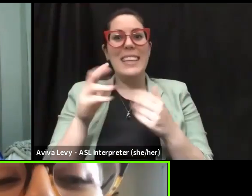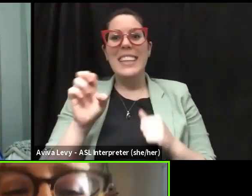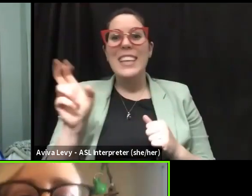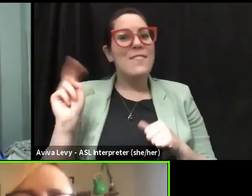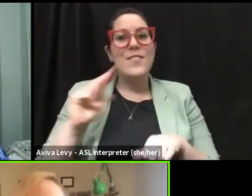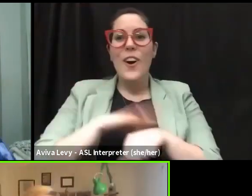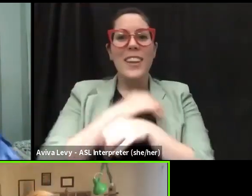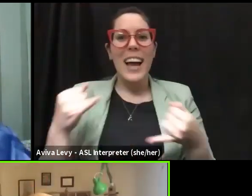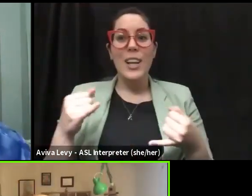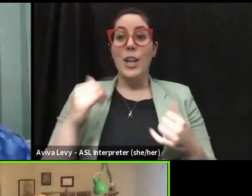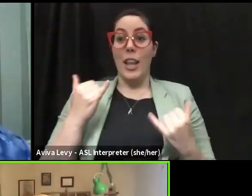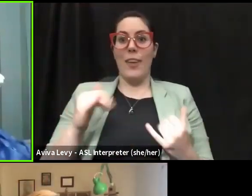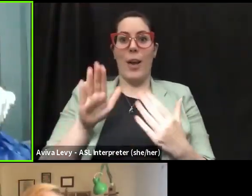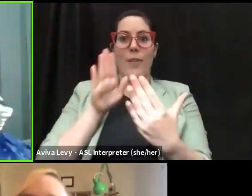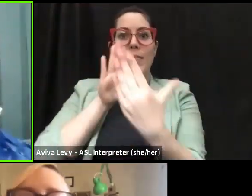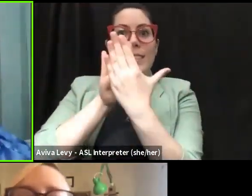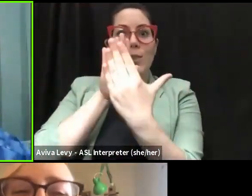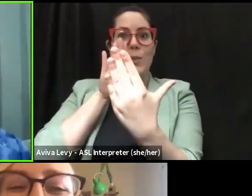to the camera.